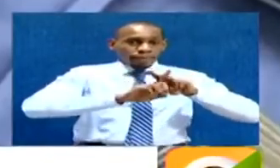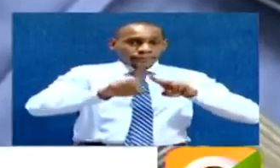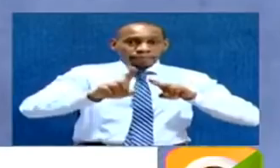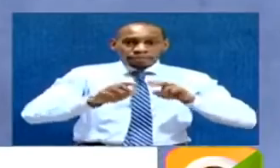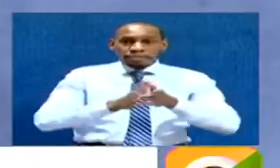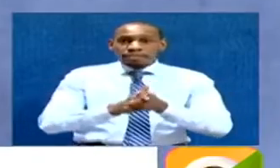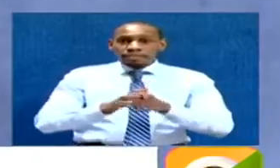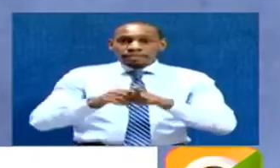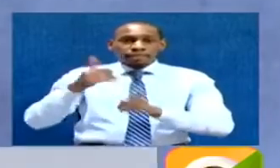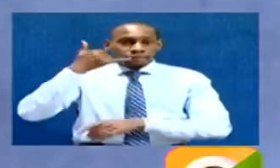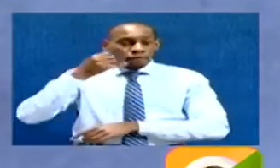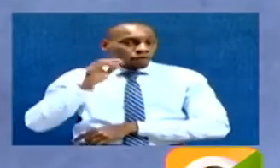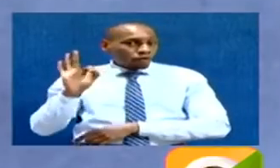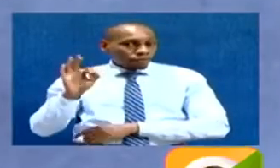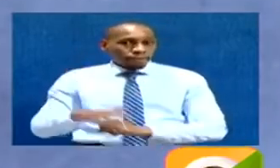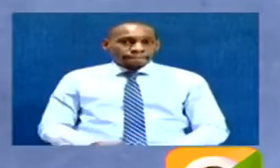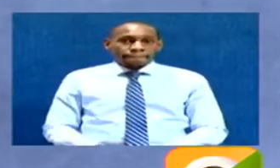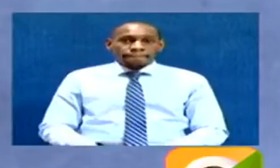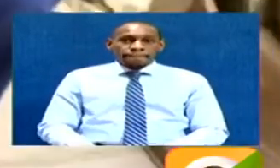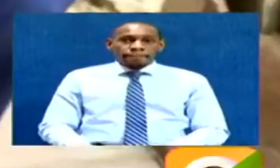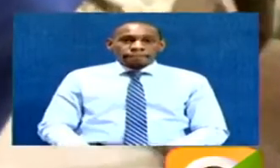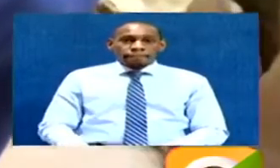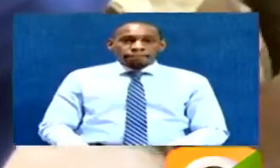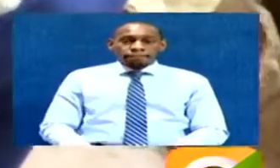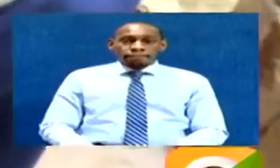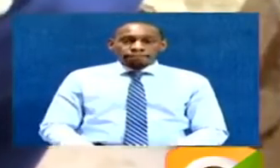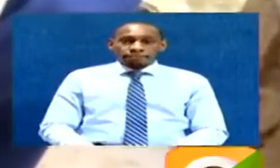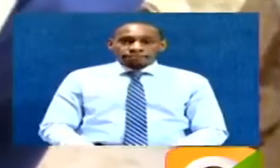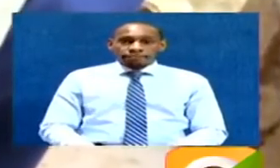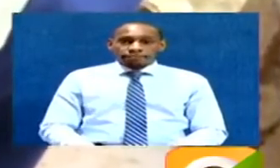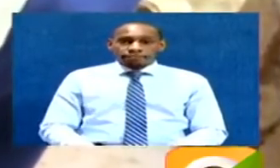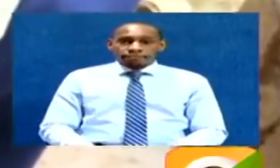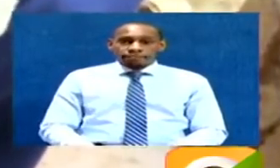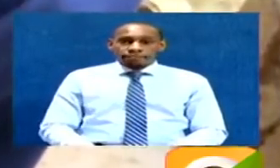dragnet and switched off his phones. Martin Munene, Citizen TV.